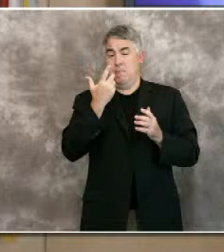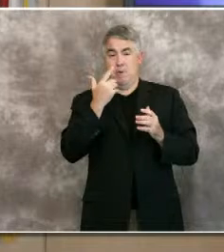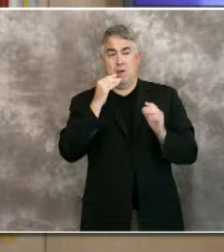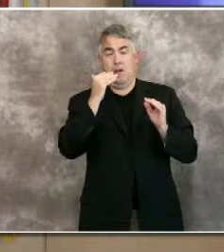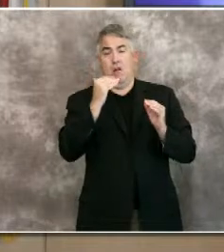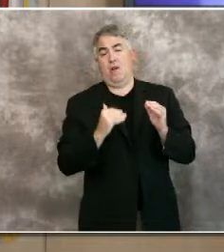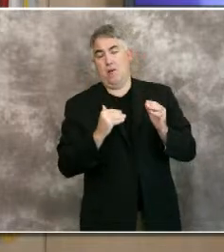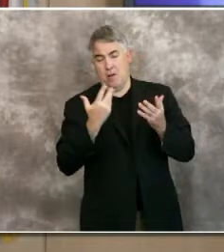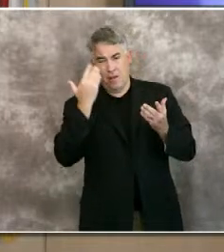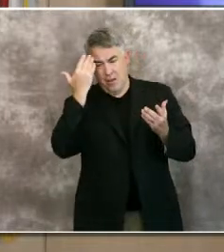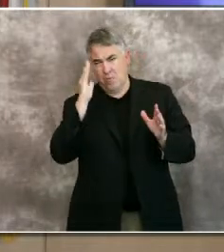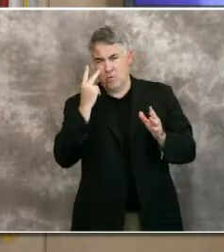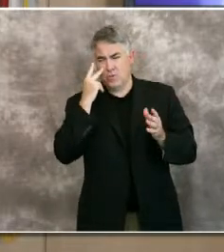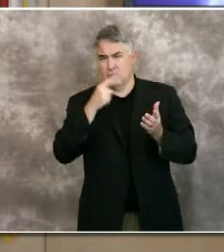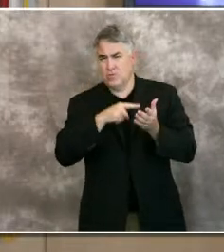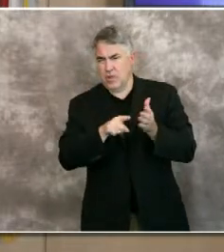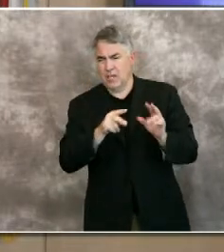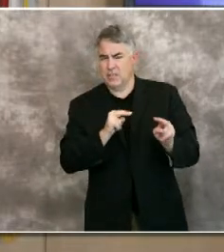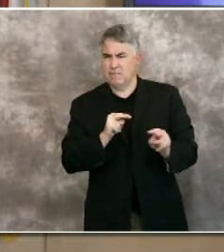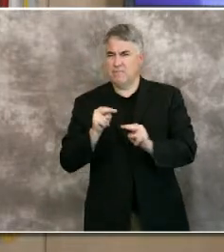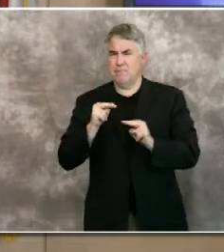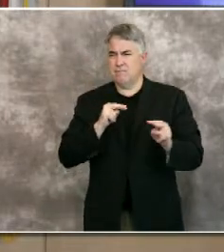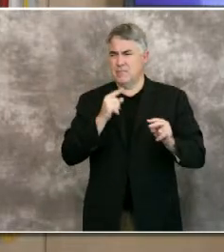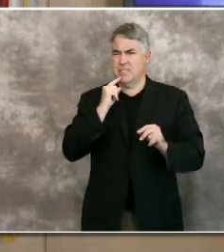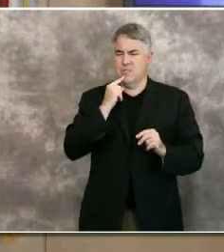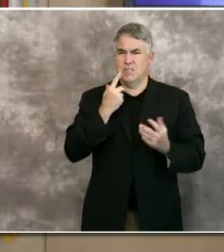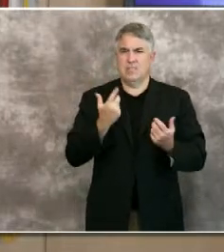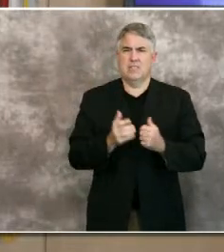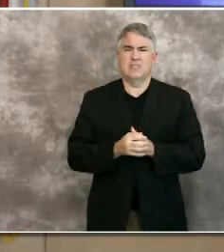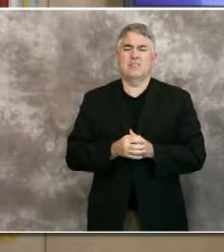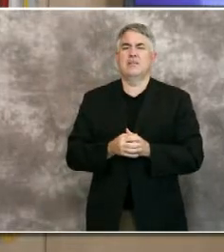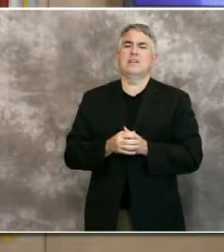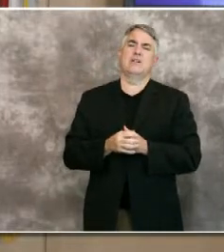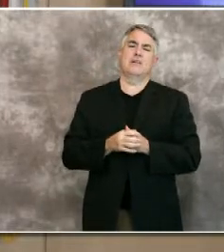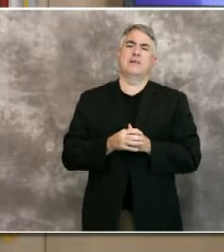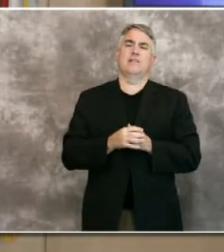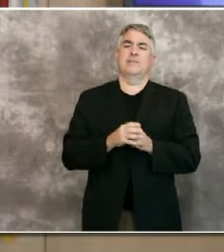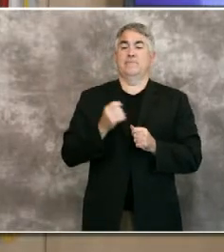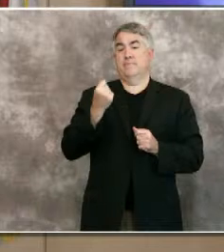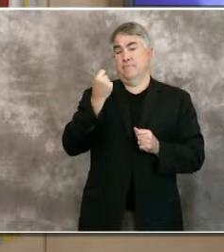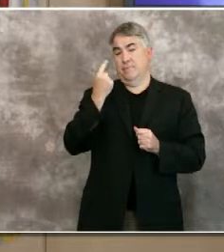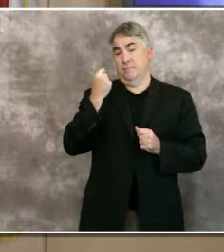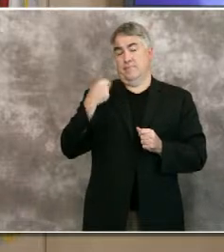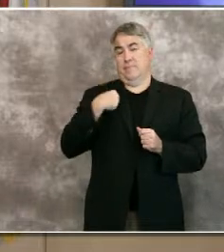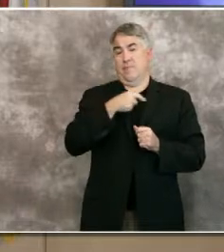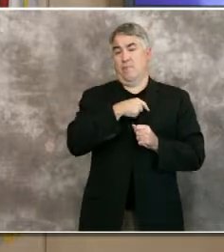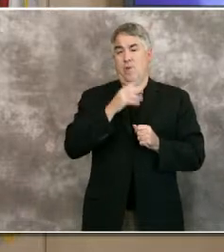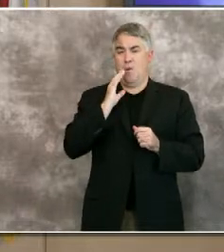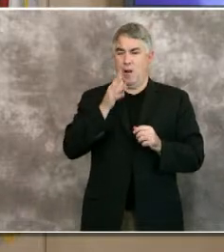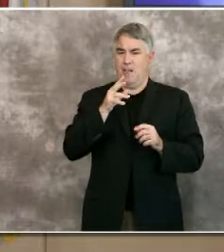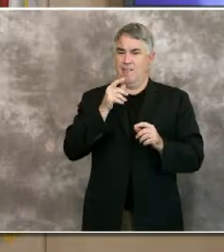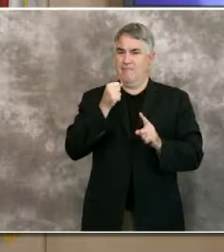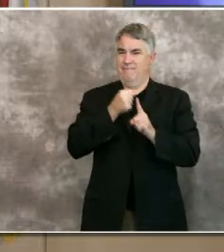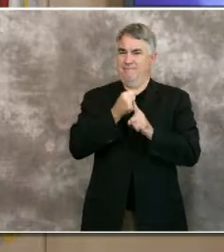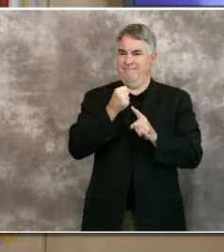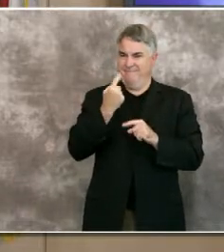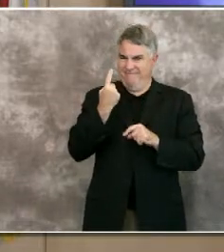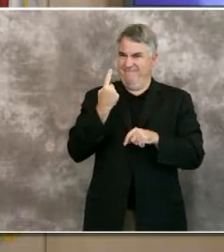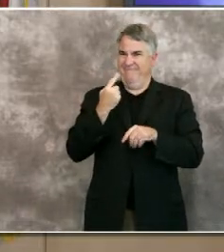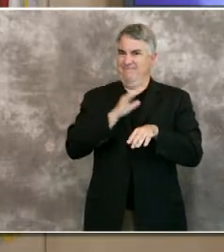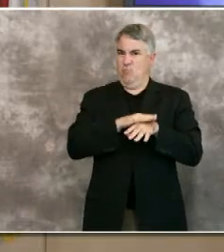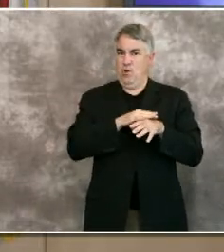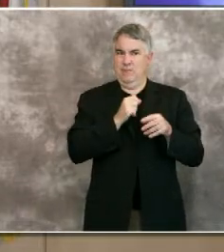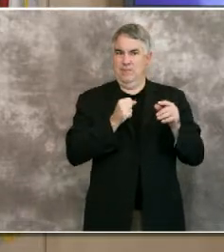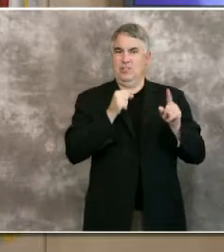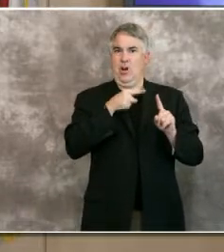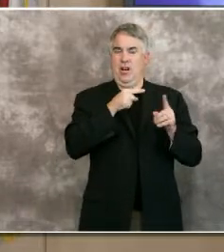it. We want to continue to see what's happening. But in light of the fact that we did cross one of the triggers, we are taking the following